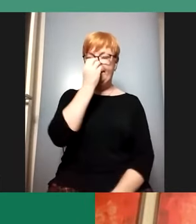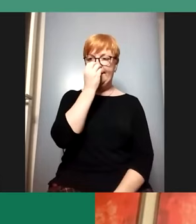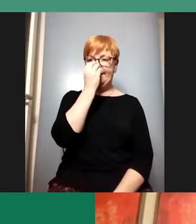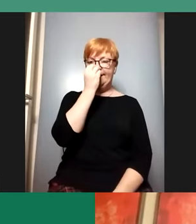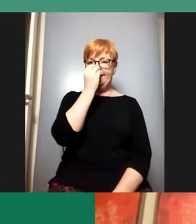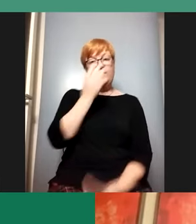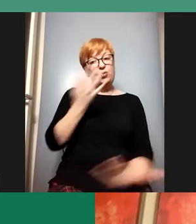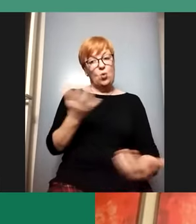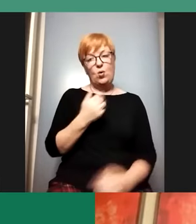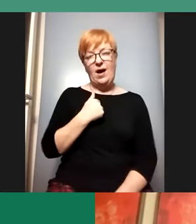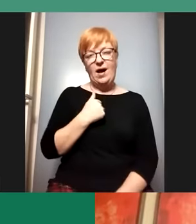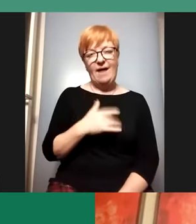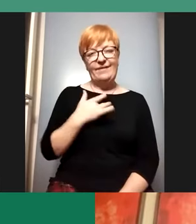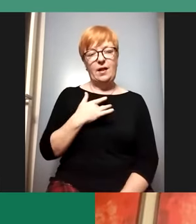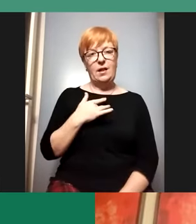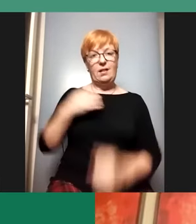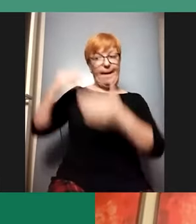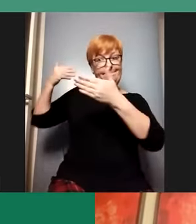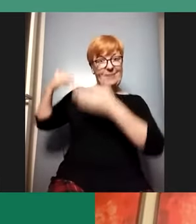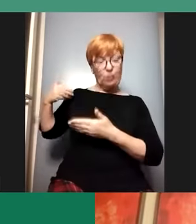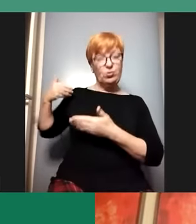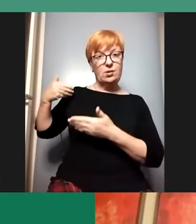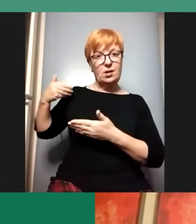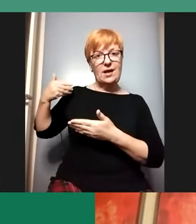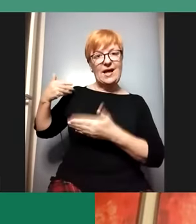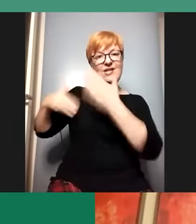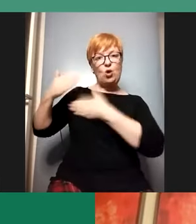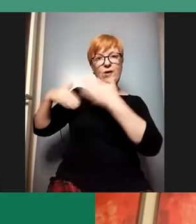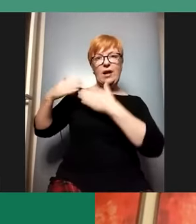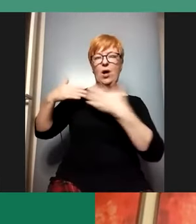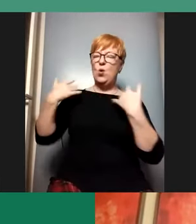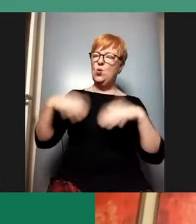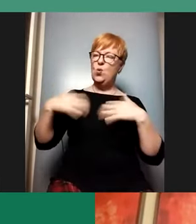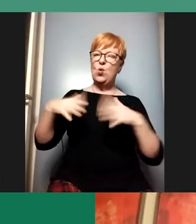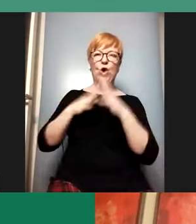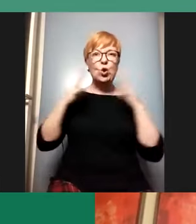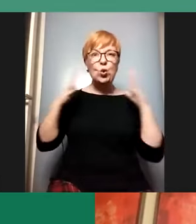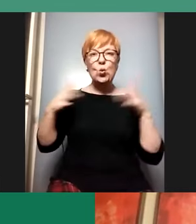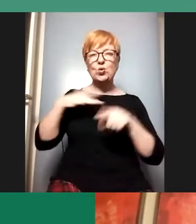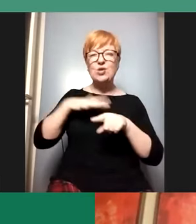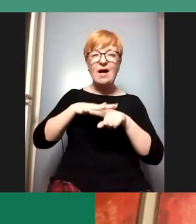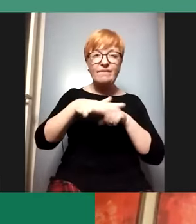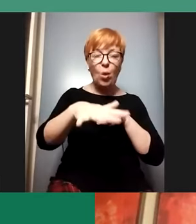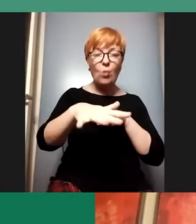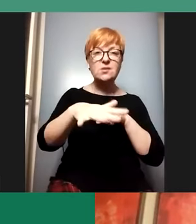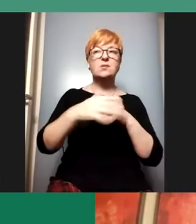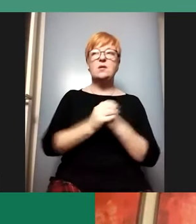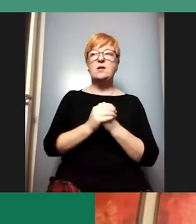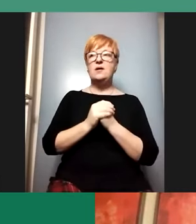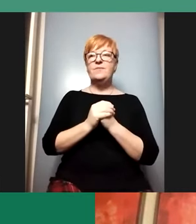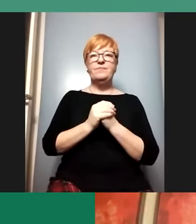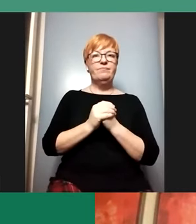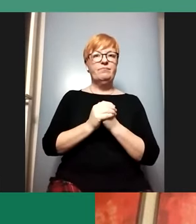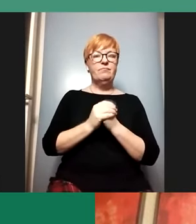So I think that period, historical period, has had a huge influence on every sort of aspect of